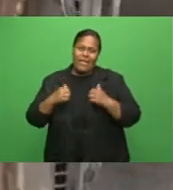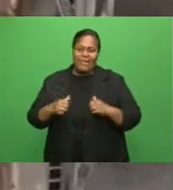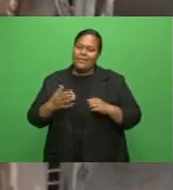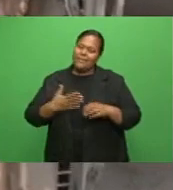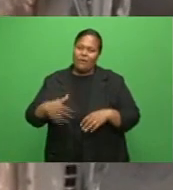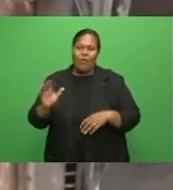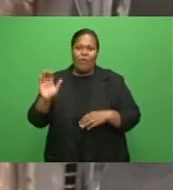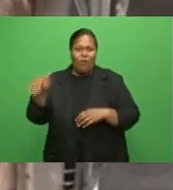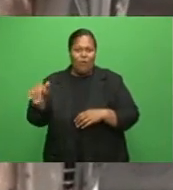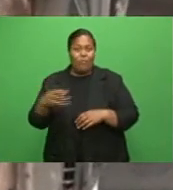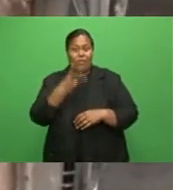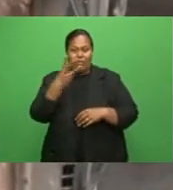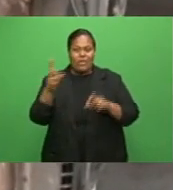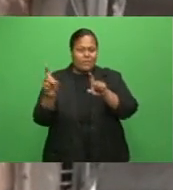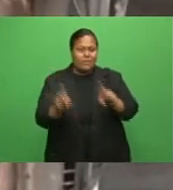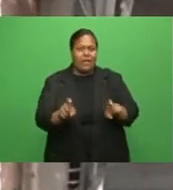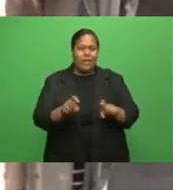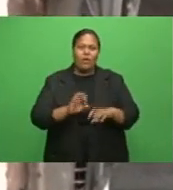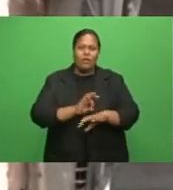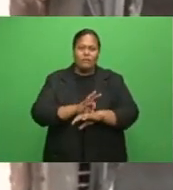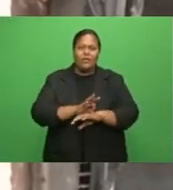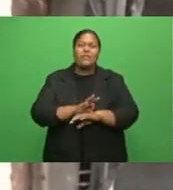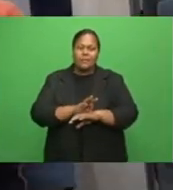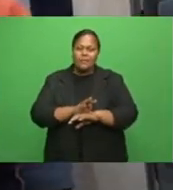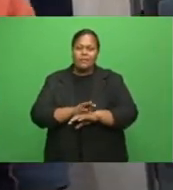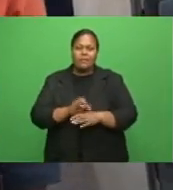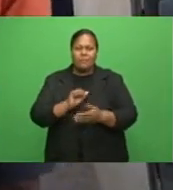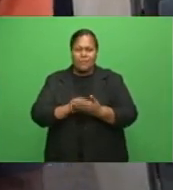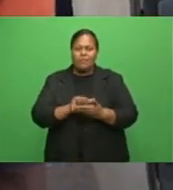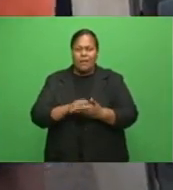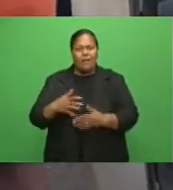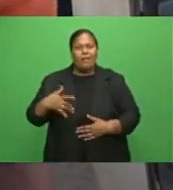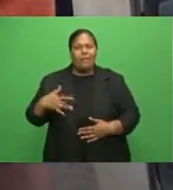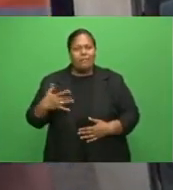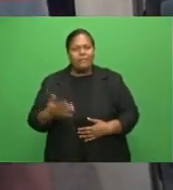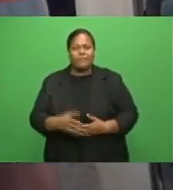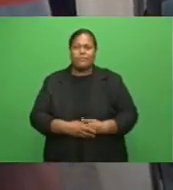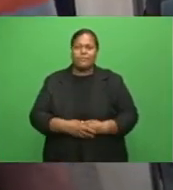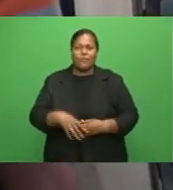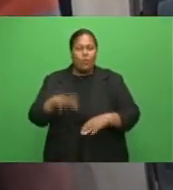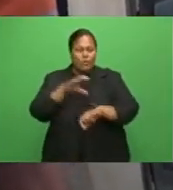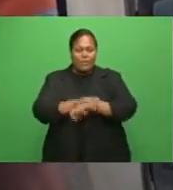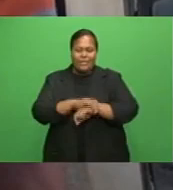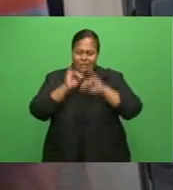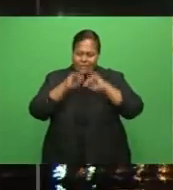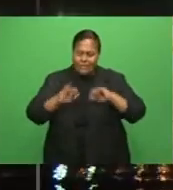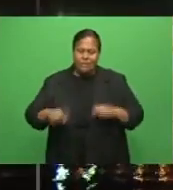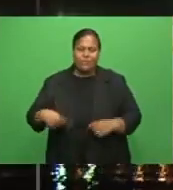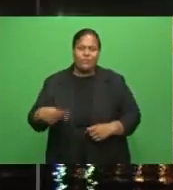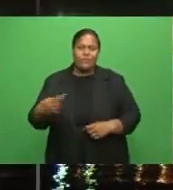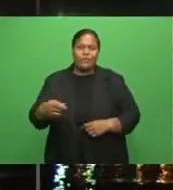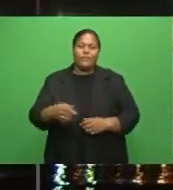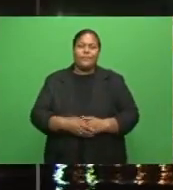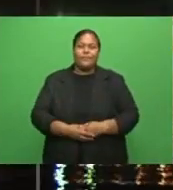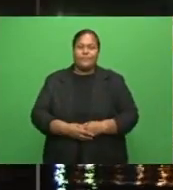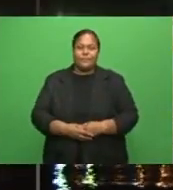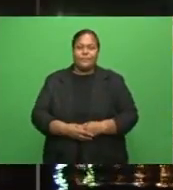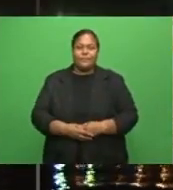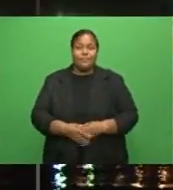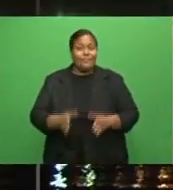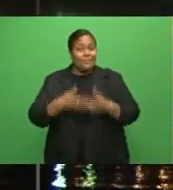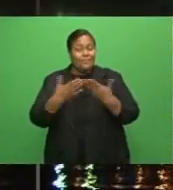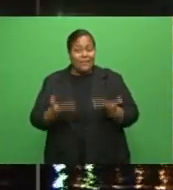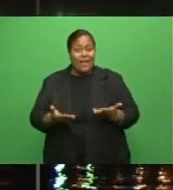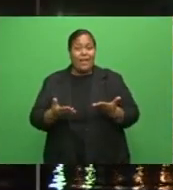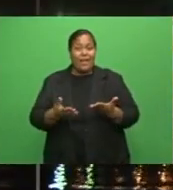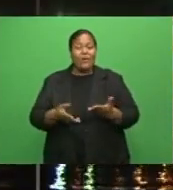remain admitted. They are all in stable condition. A police investigation continues. And Whitney joins us now